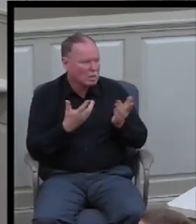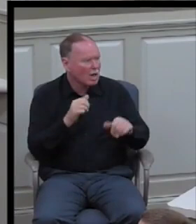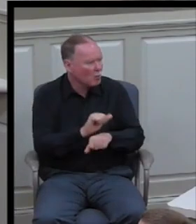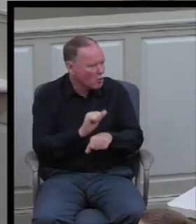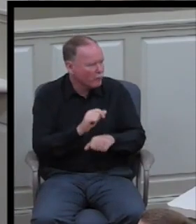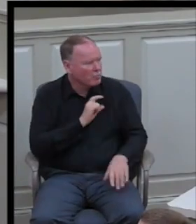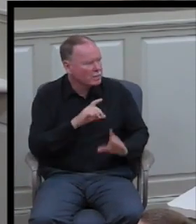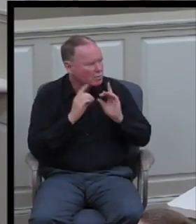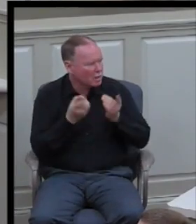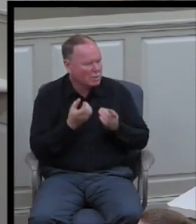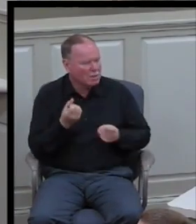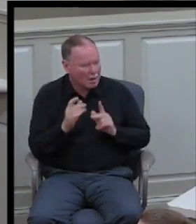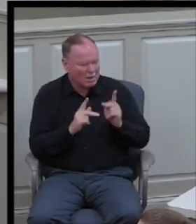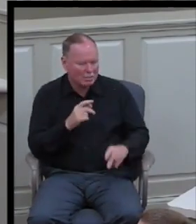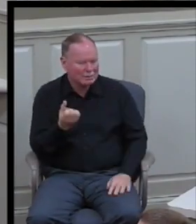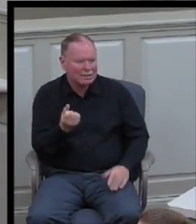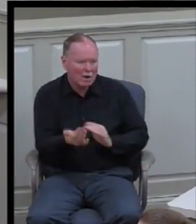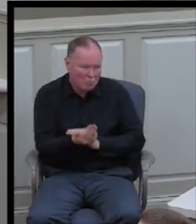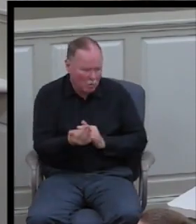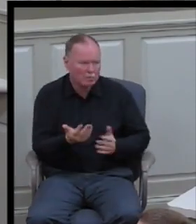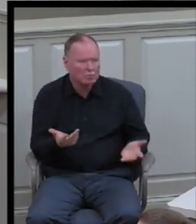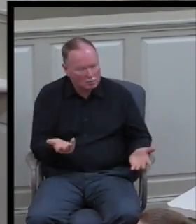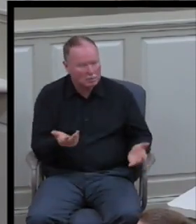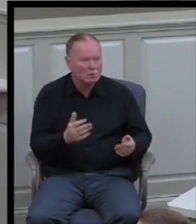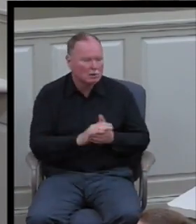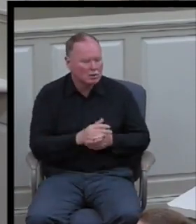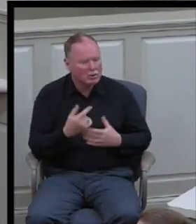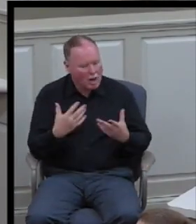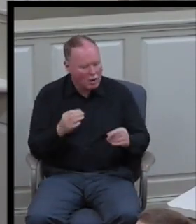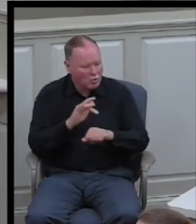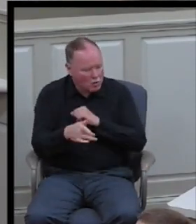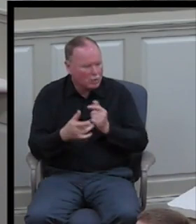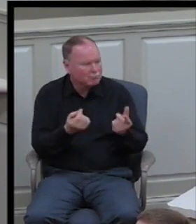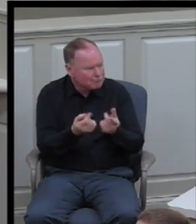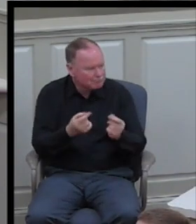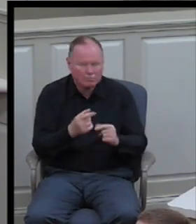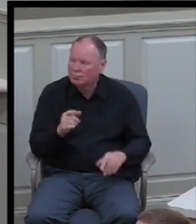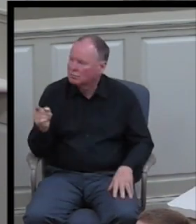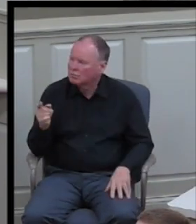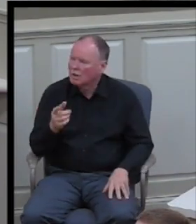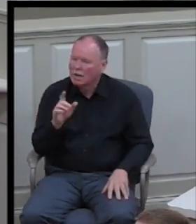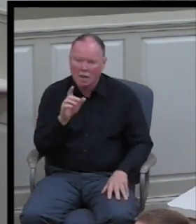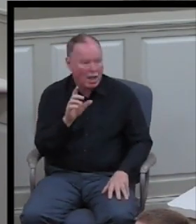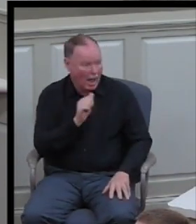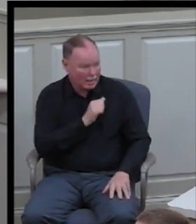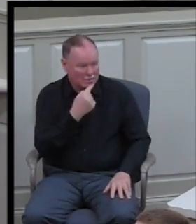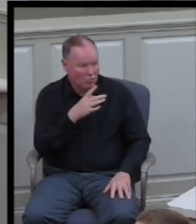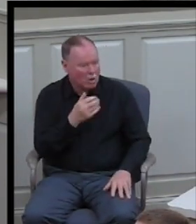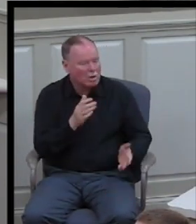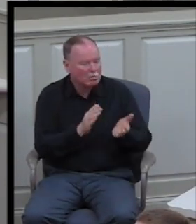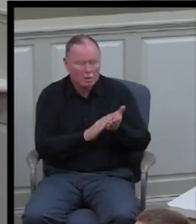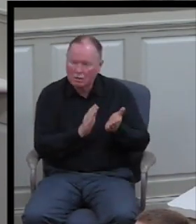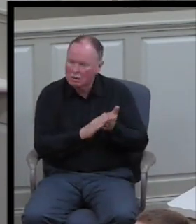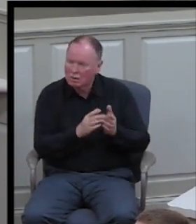this is a Saturday morning deal, and they're out early doing their thing. Well, we also should compliment our police department on